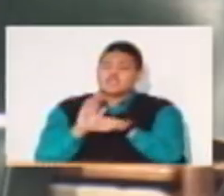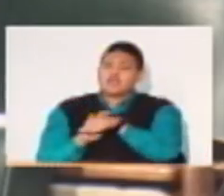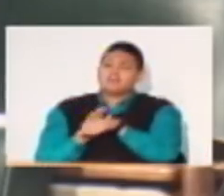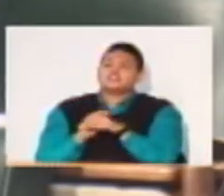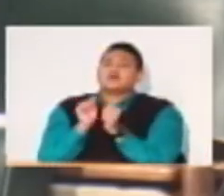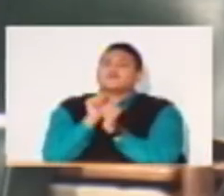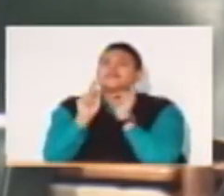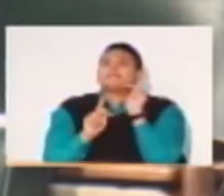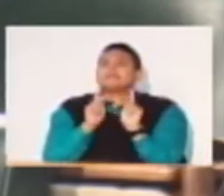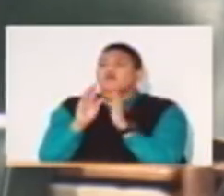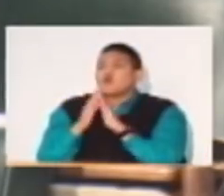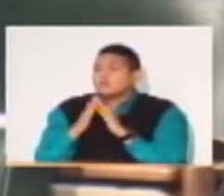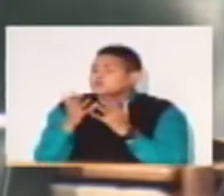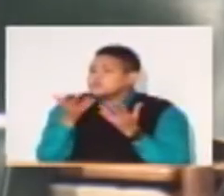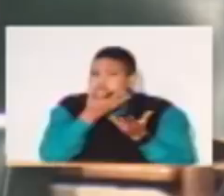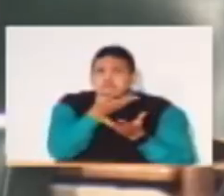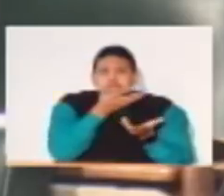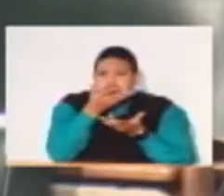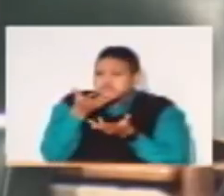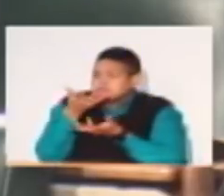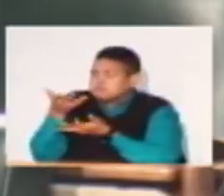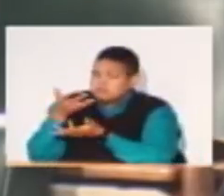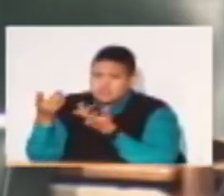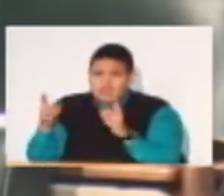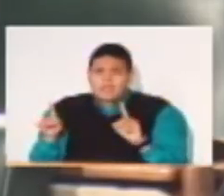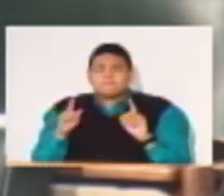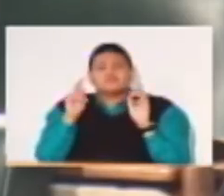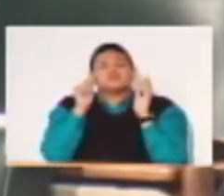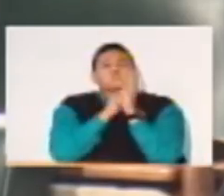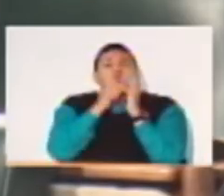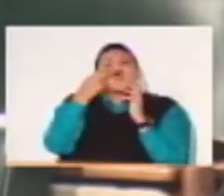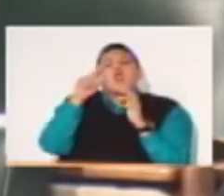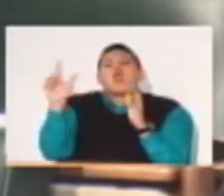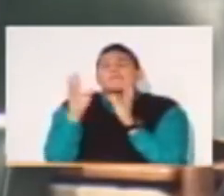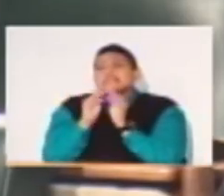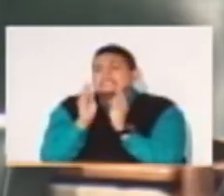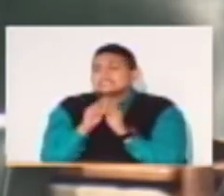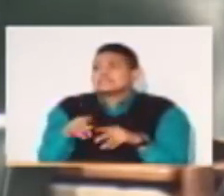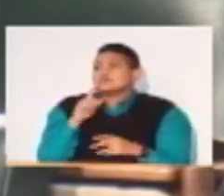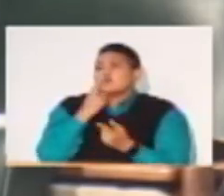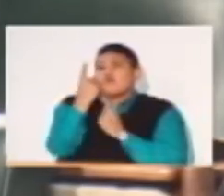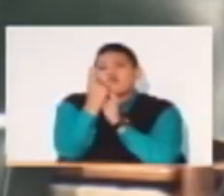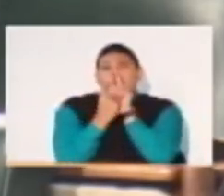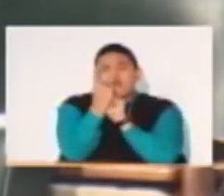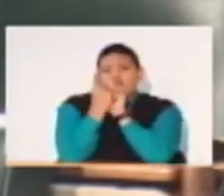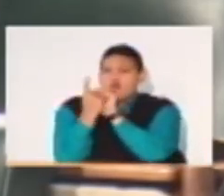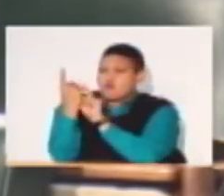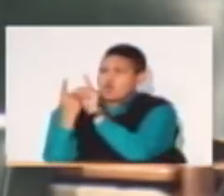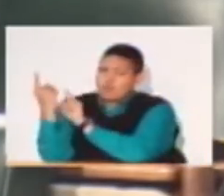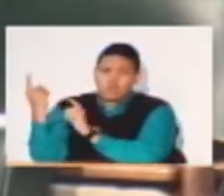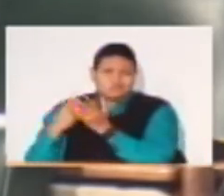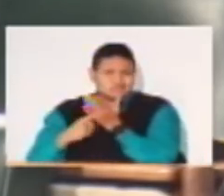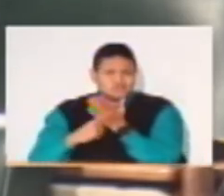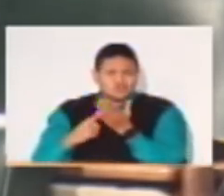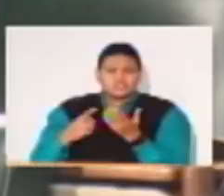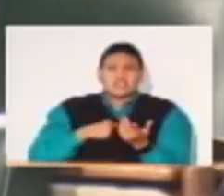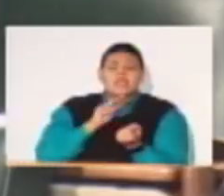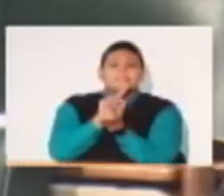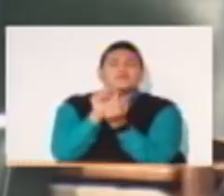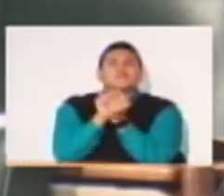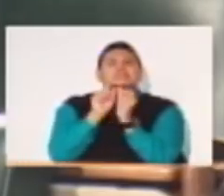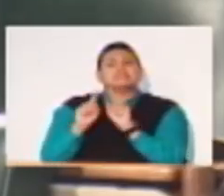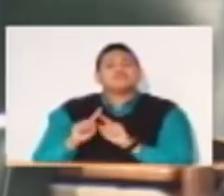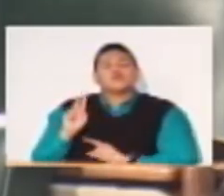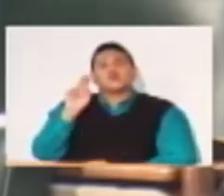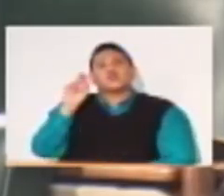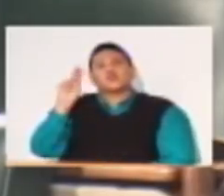Also in the news this week, the Ministry of National Security has allocated $92.8 million towards the purchase of equipment aimed at securing